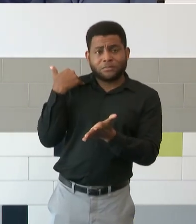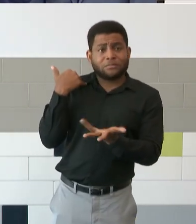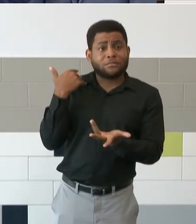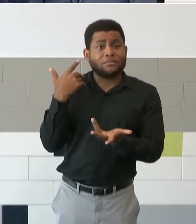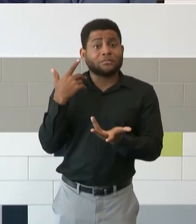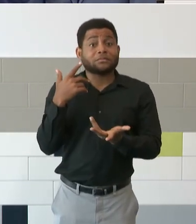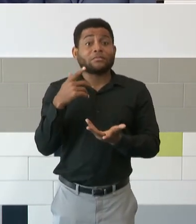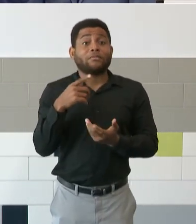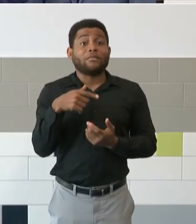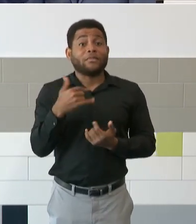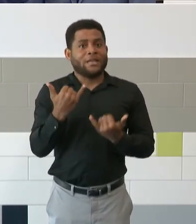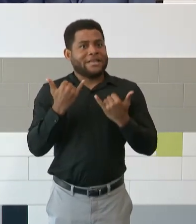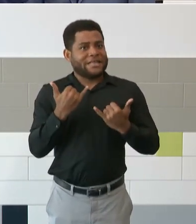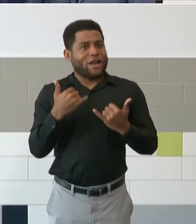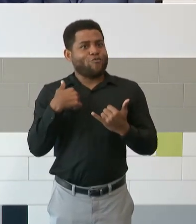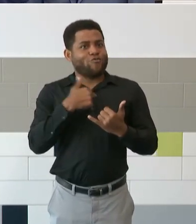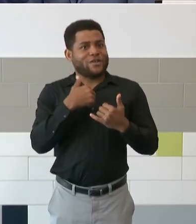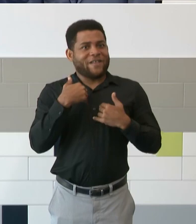in, 1 day telework.